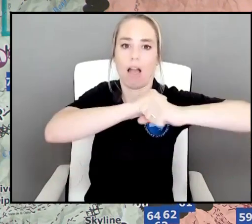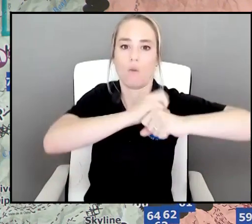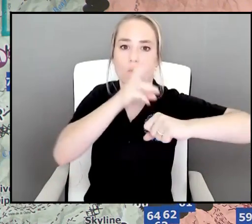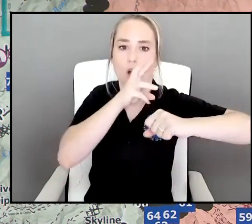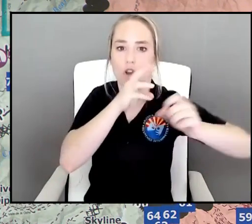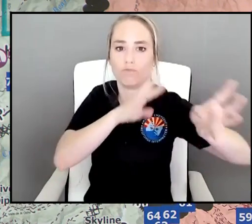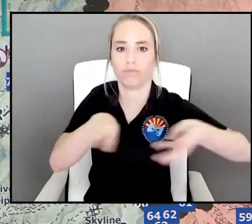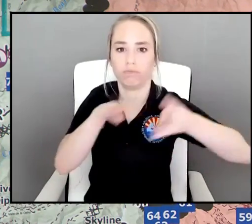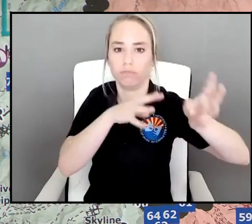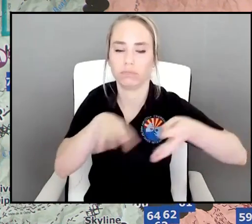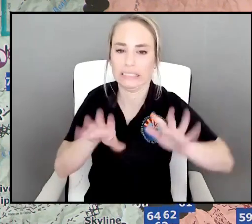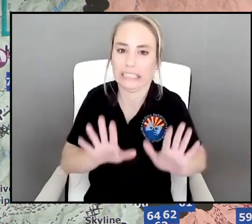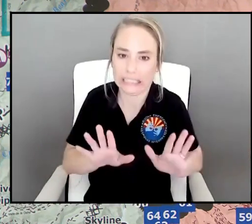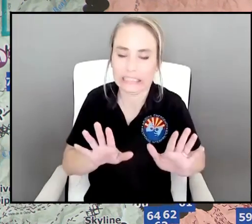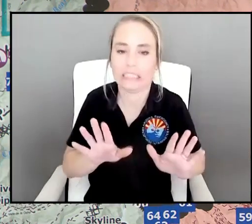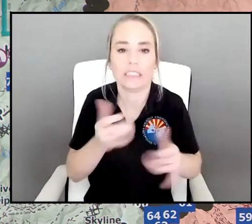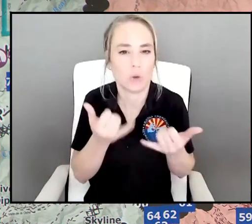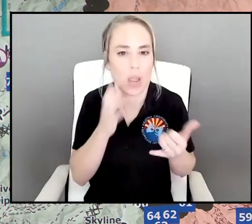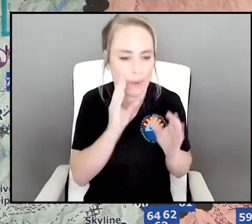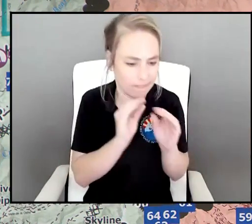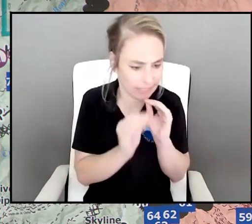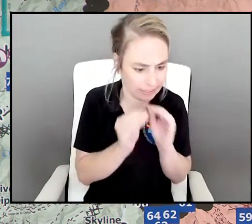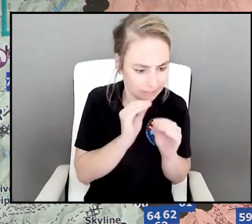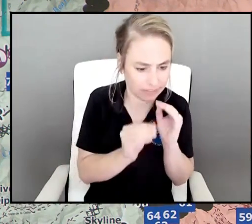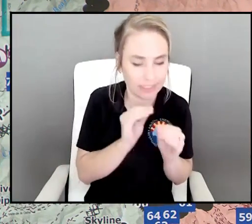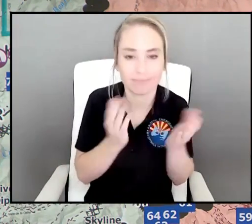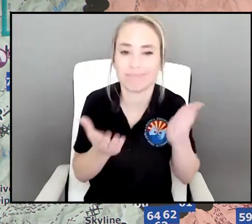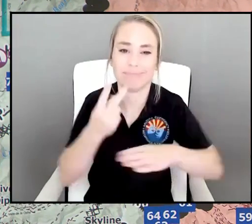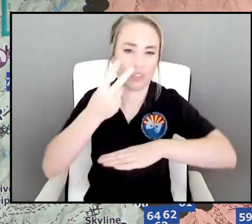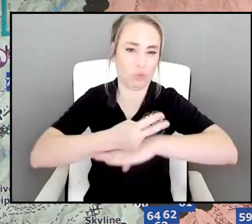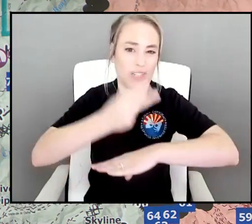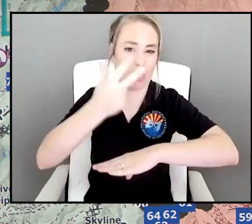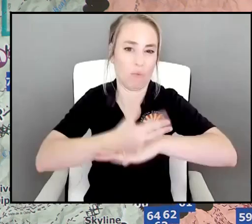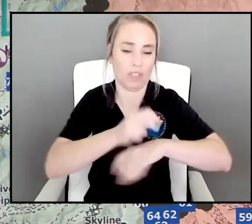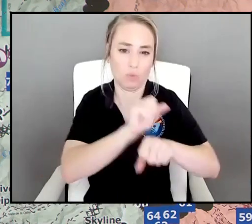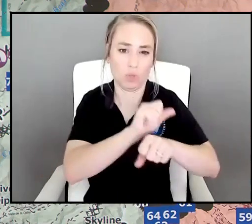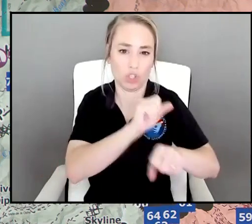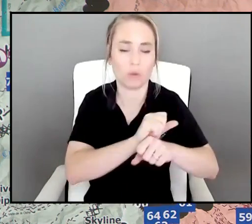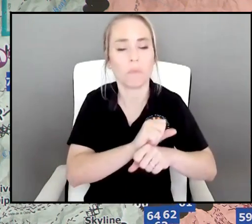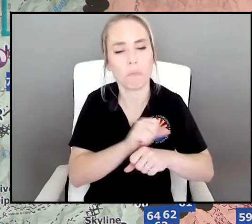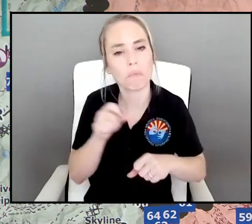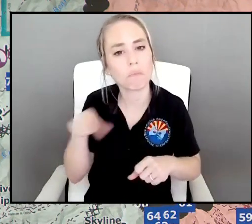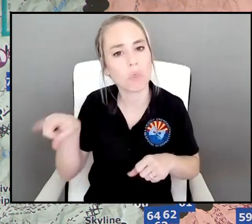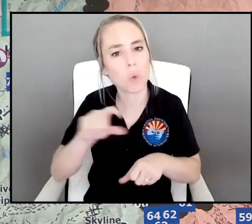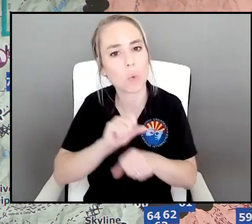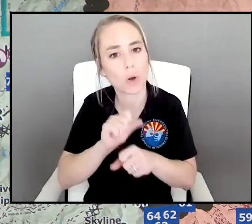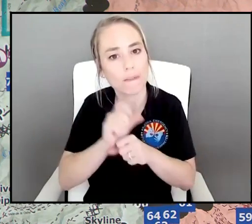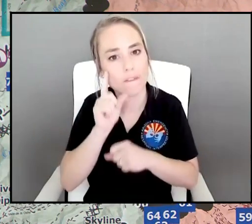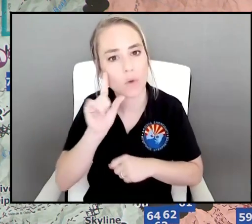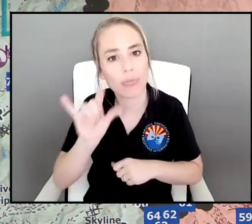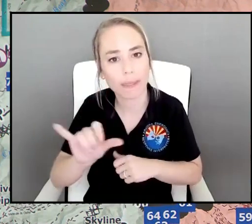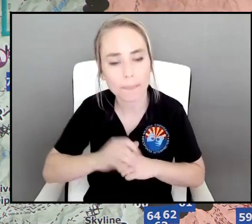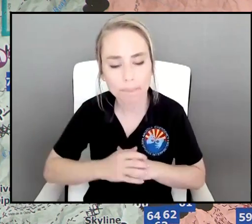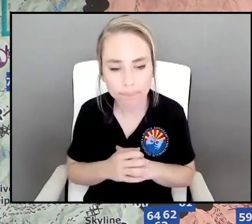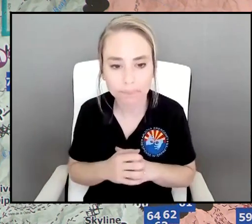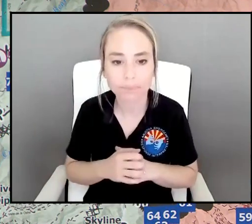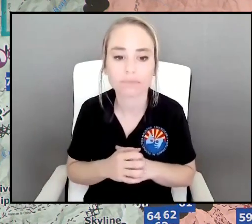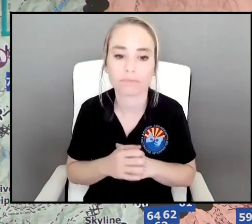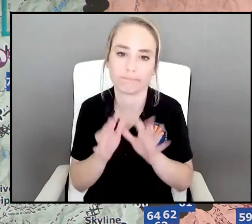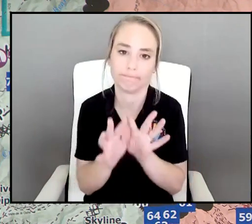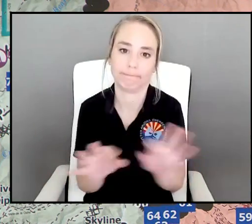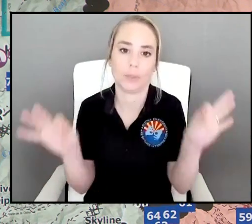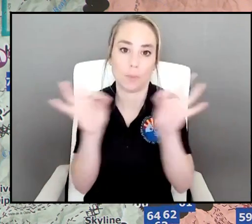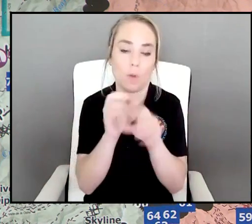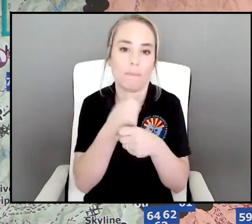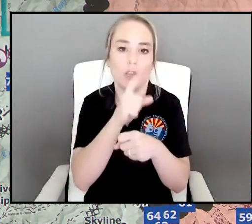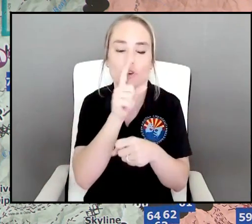start working on it. It'll take 2 or 3 days to get that done, but they're working to get that stuff pulled out just so that it clears the river